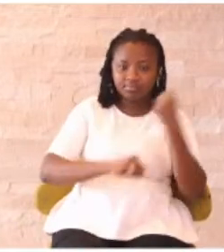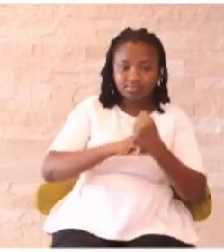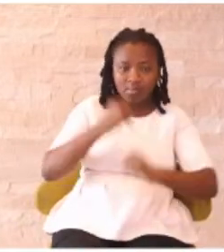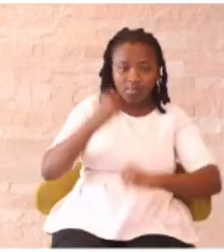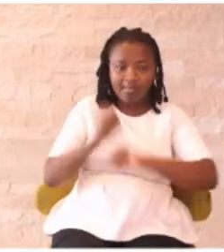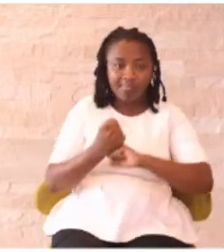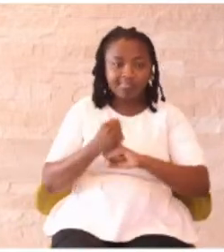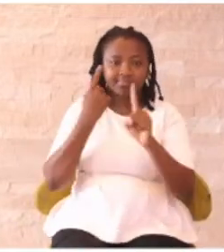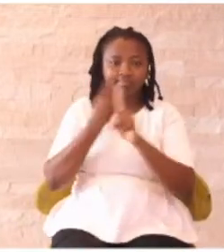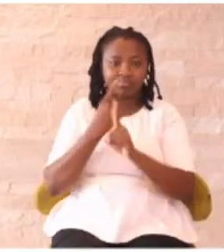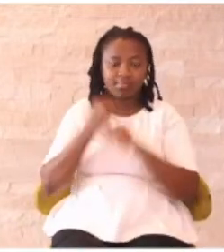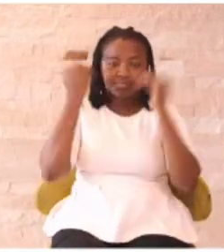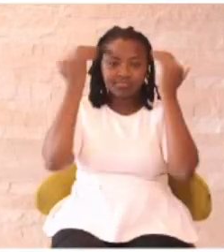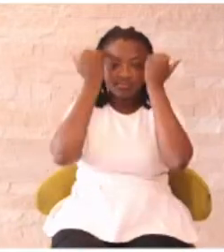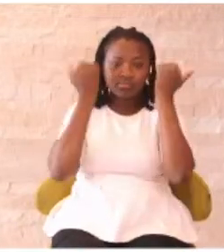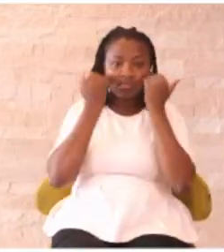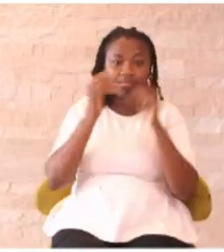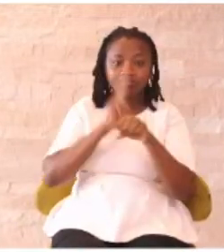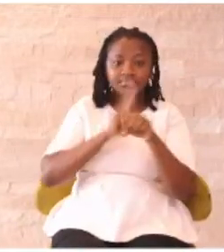together